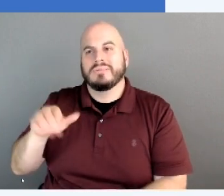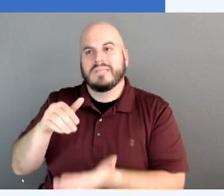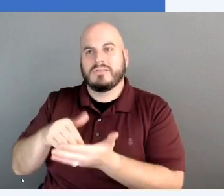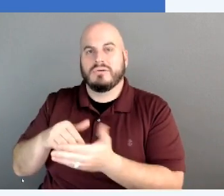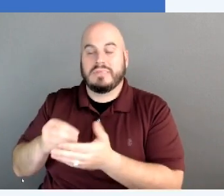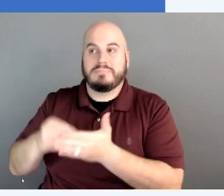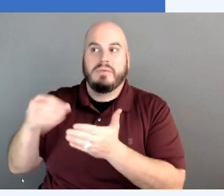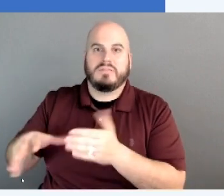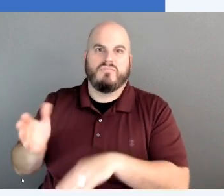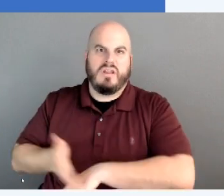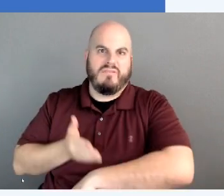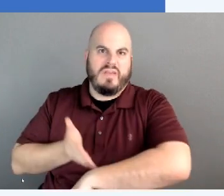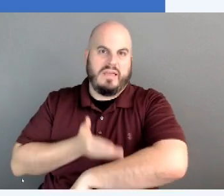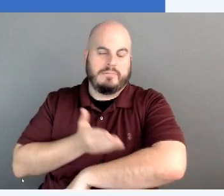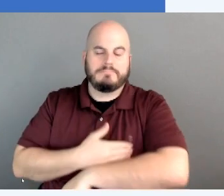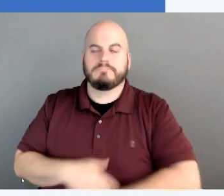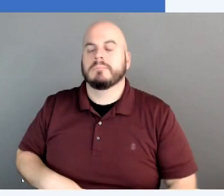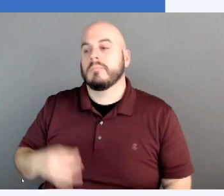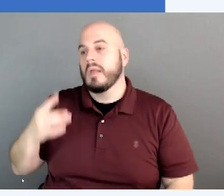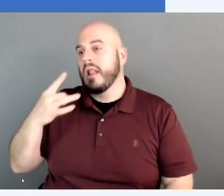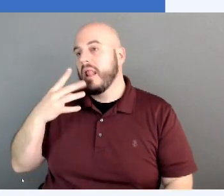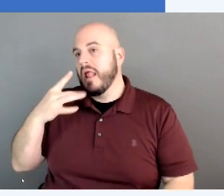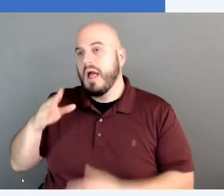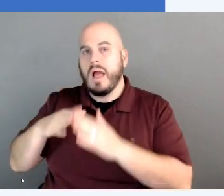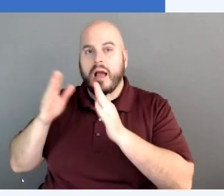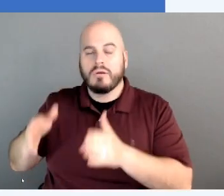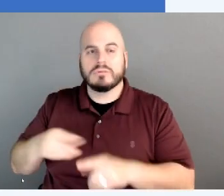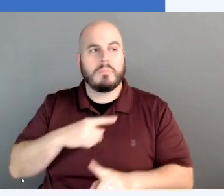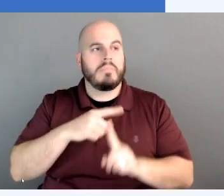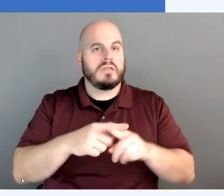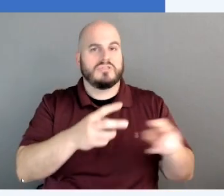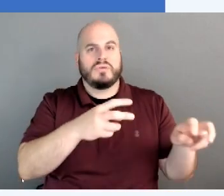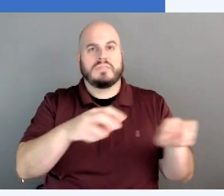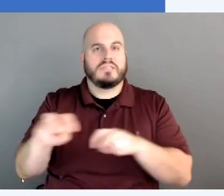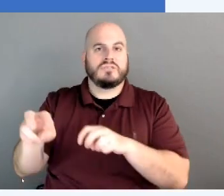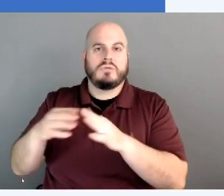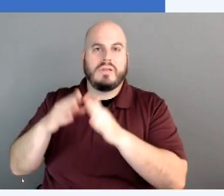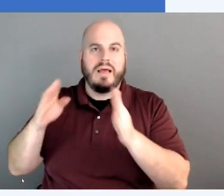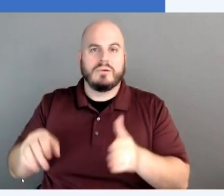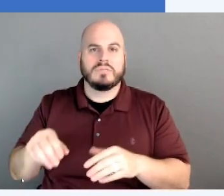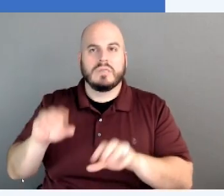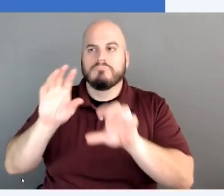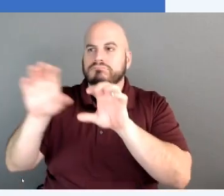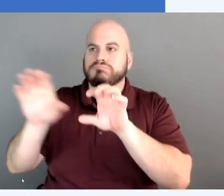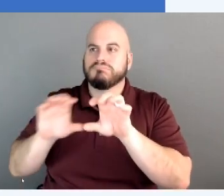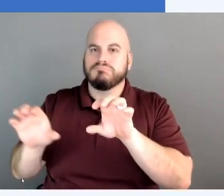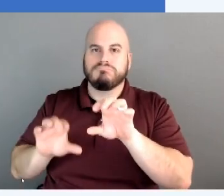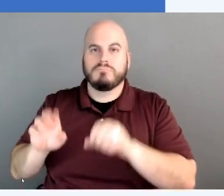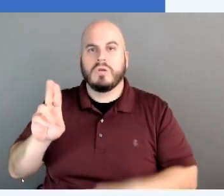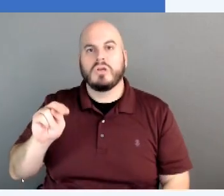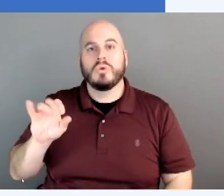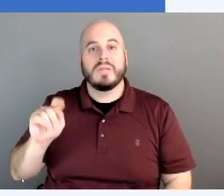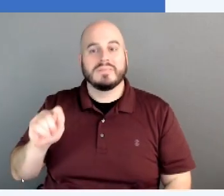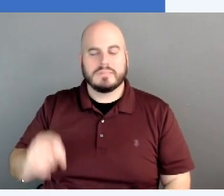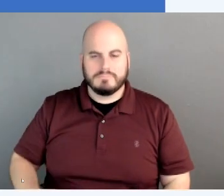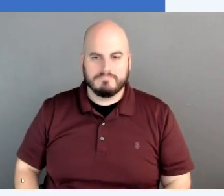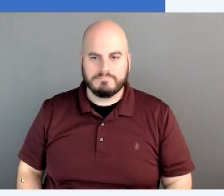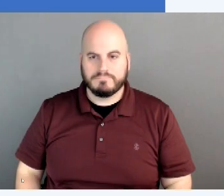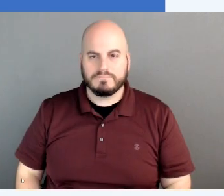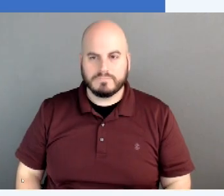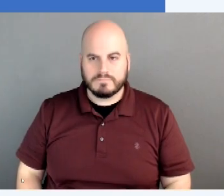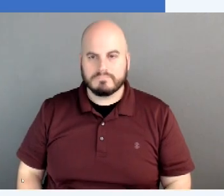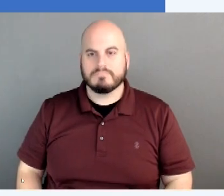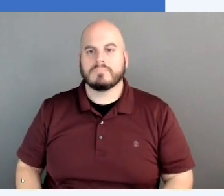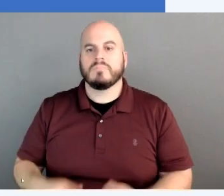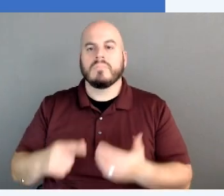also at the Lighthouse, one of Mission Waco's transitional housing units. Next slide, Eric. Second, it's going to provide a number of e-vehicles, solar charging stations